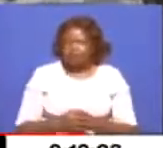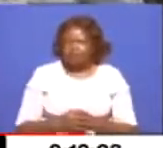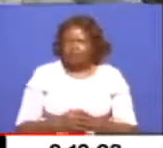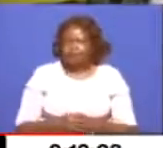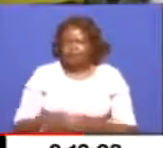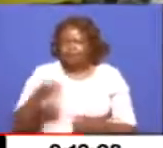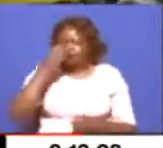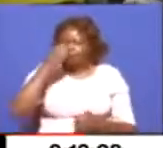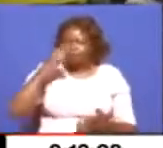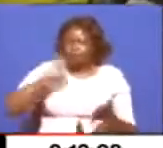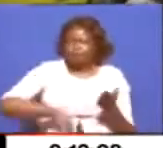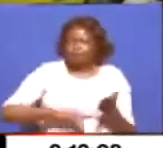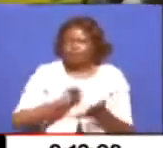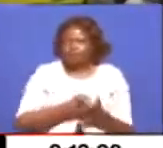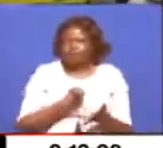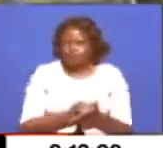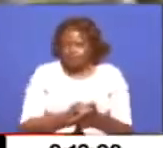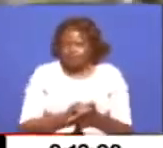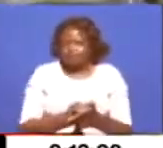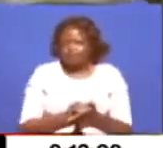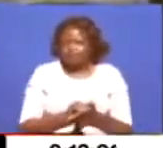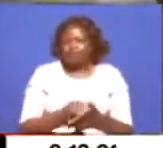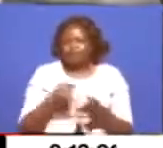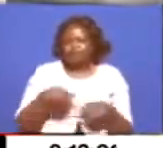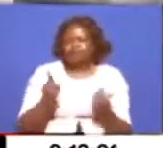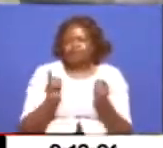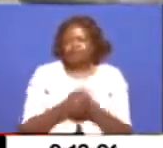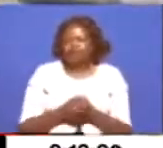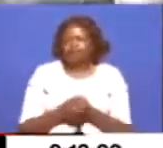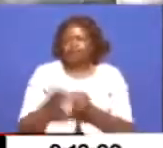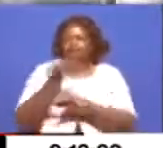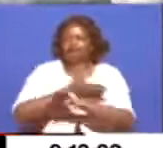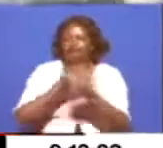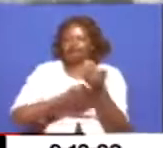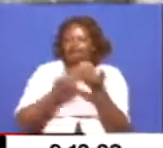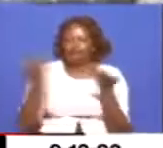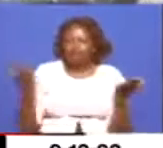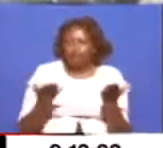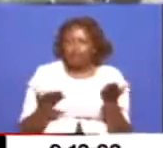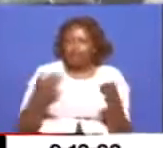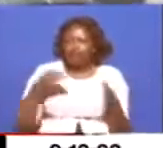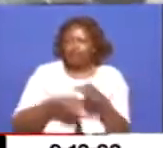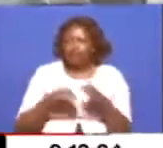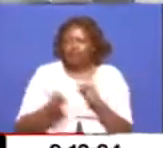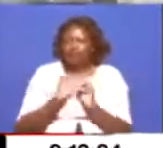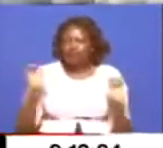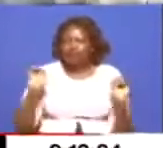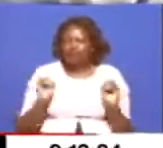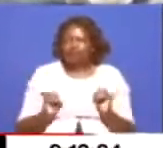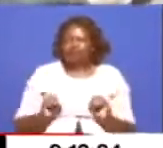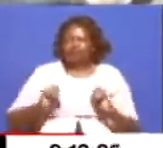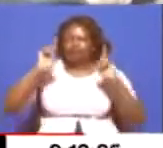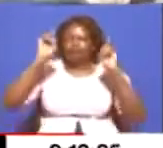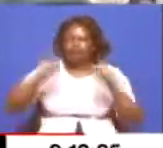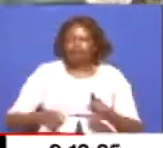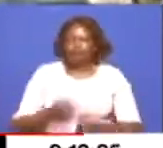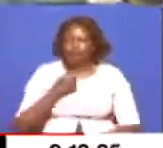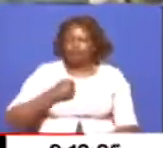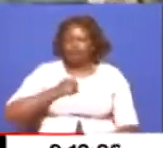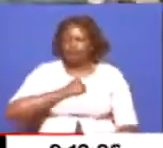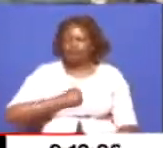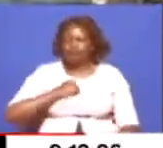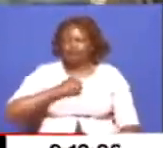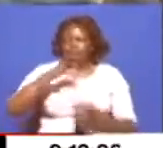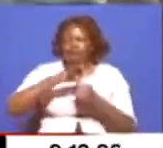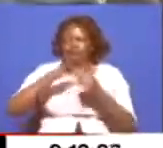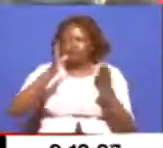accusing his opponents in the Azimio wing for seeking to reap where they did not sow. You first must apologize to the voters